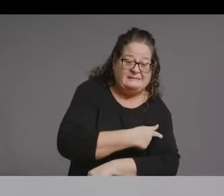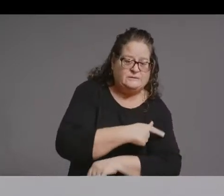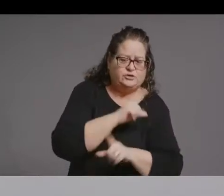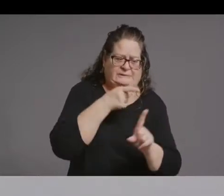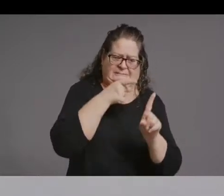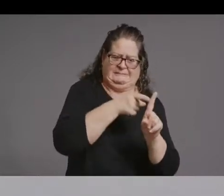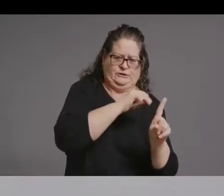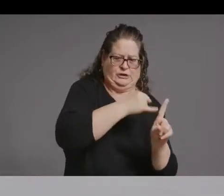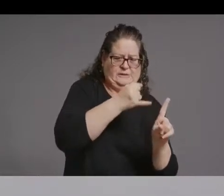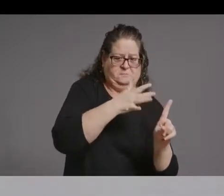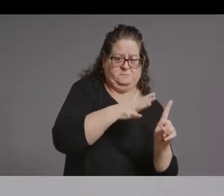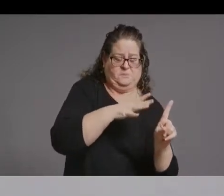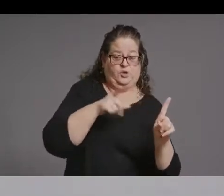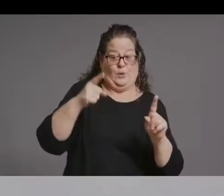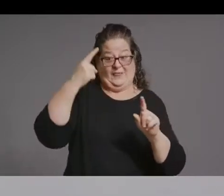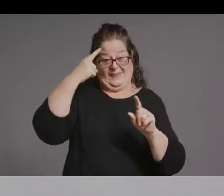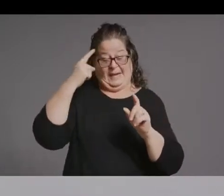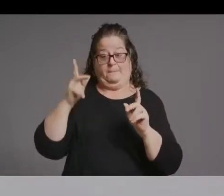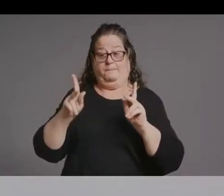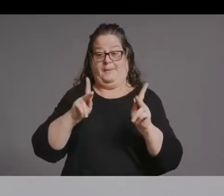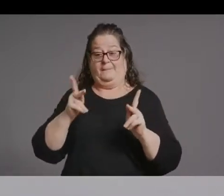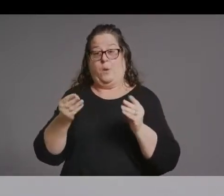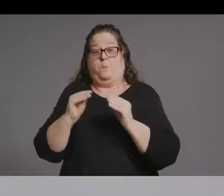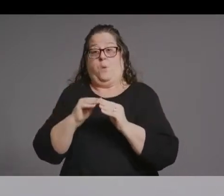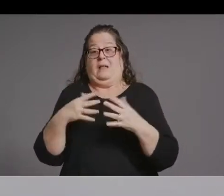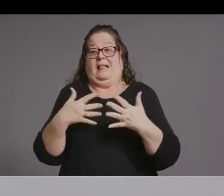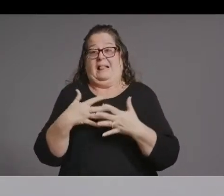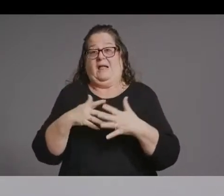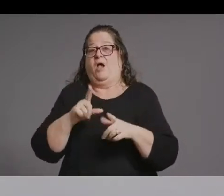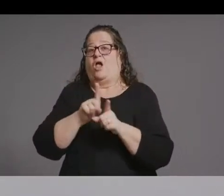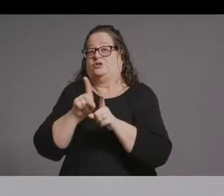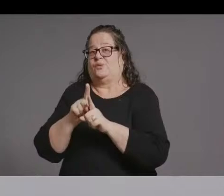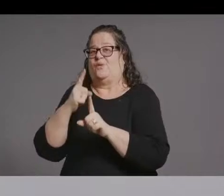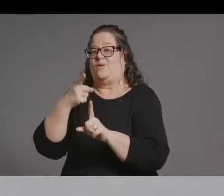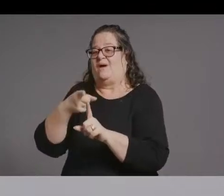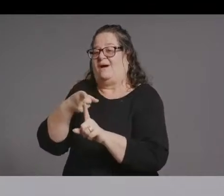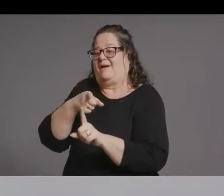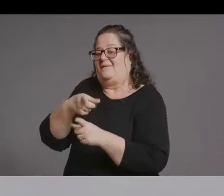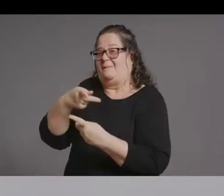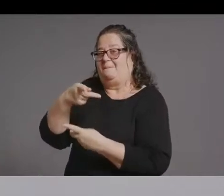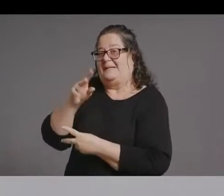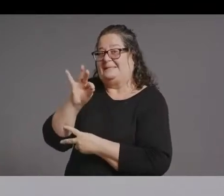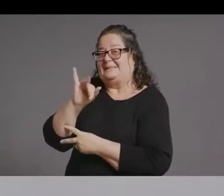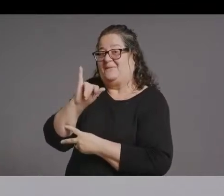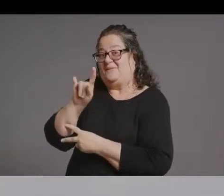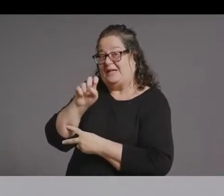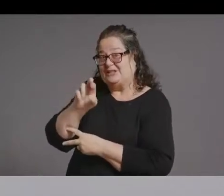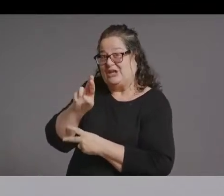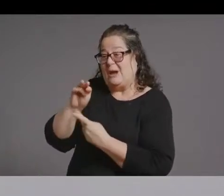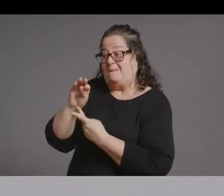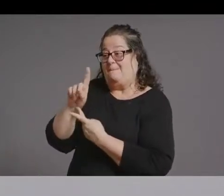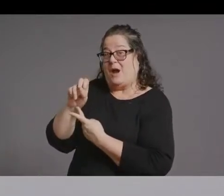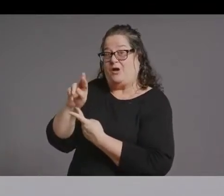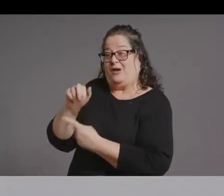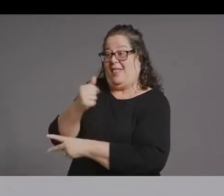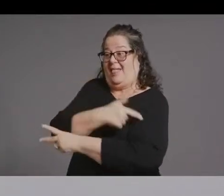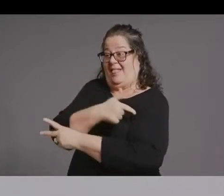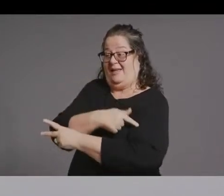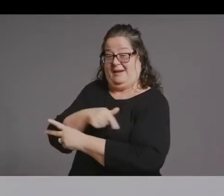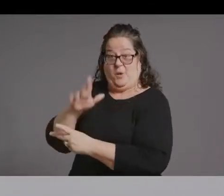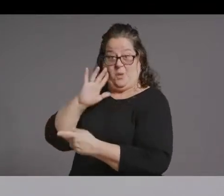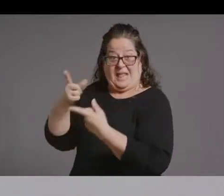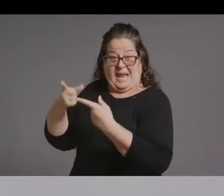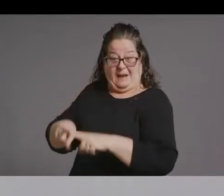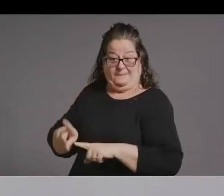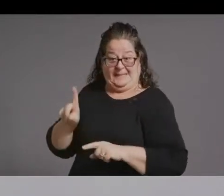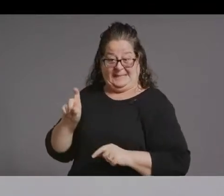vaccines? Right. So that's our worry. We want everyone to understand that we have not seen that same issue with the